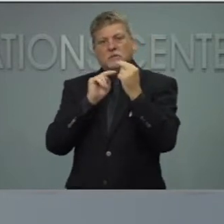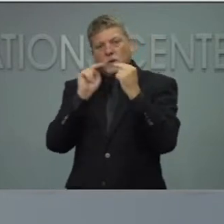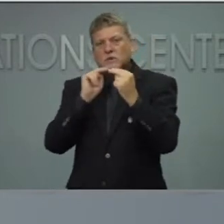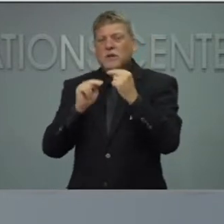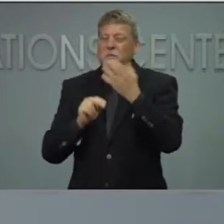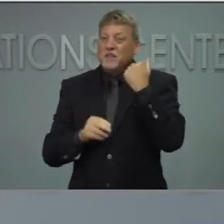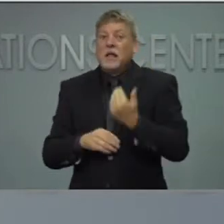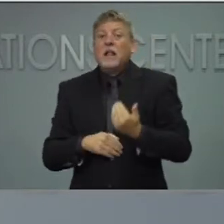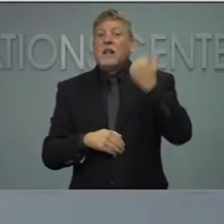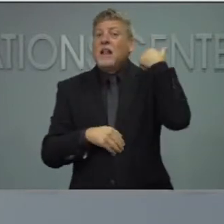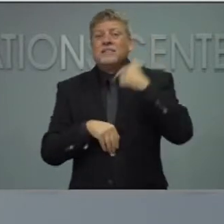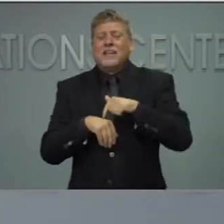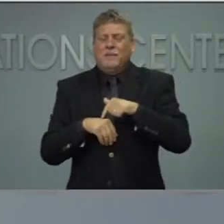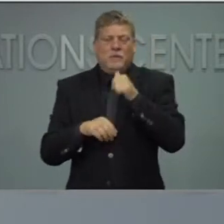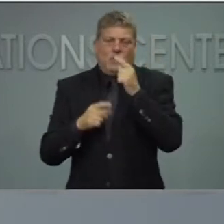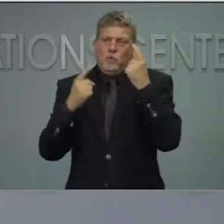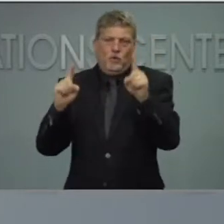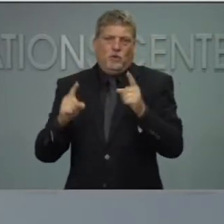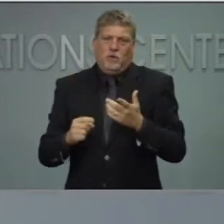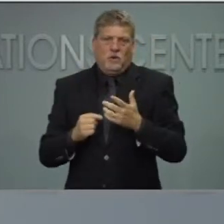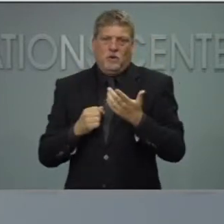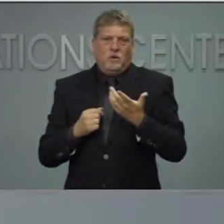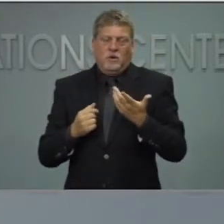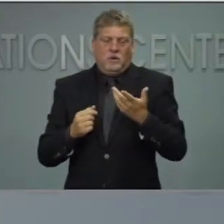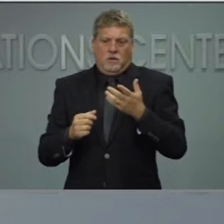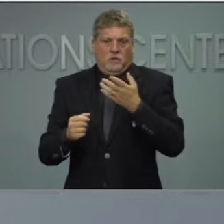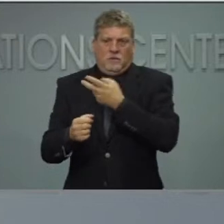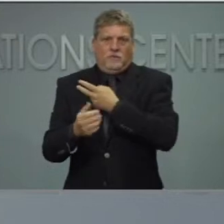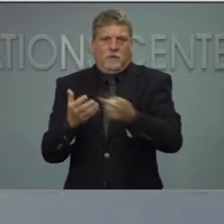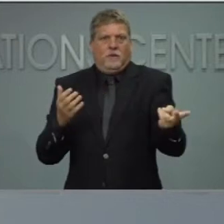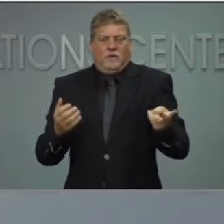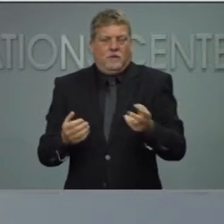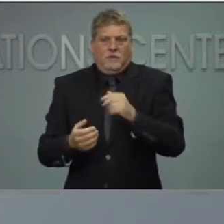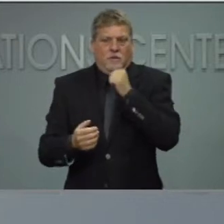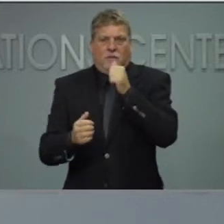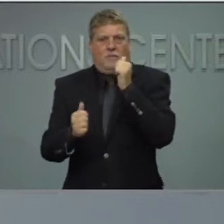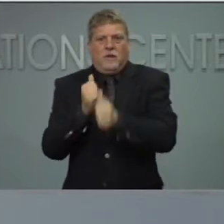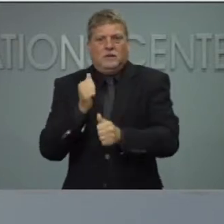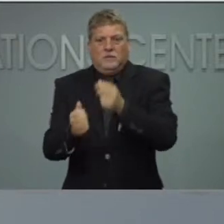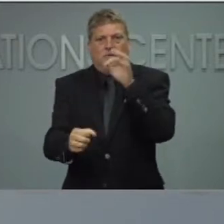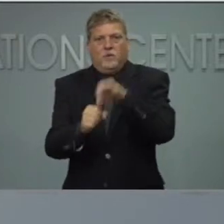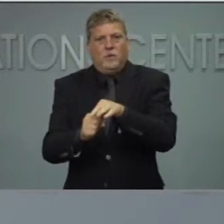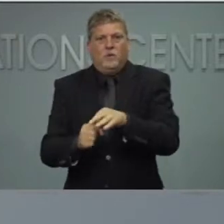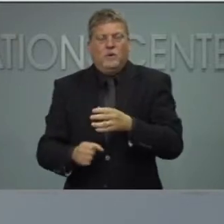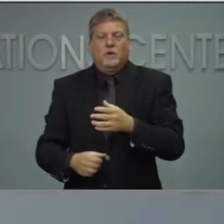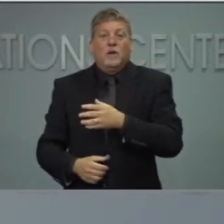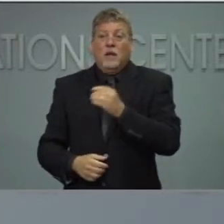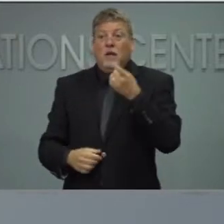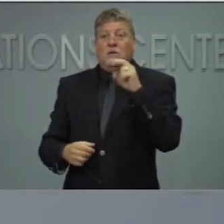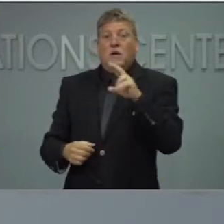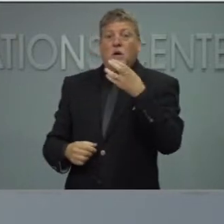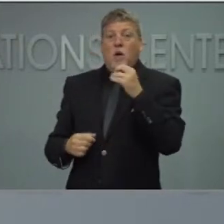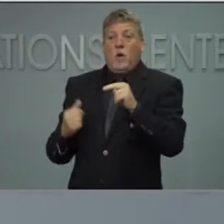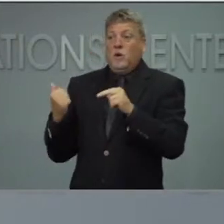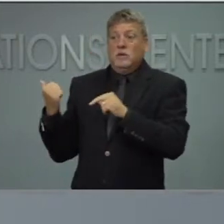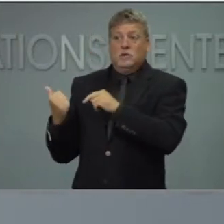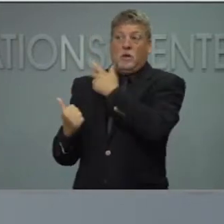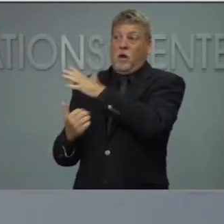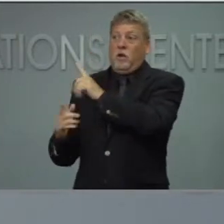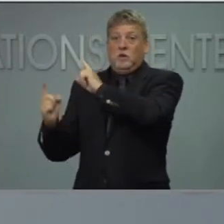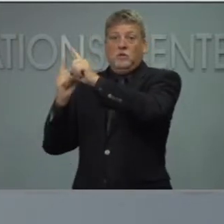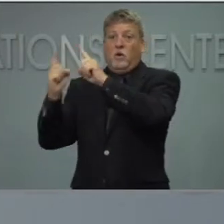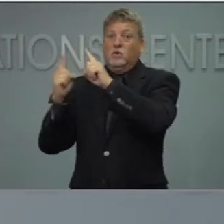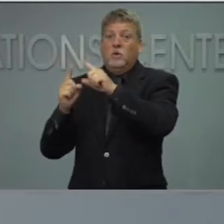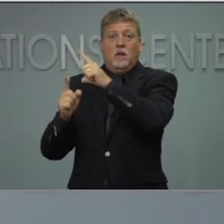and it needs to happen this time. So I think it'll be a little fluid as to where we are already. Dr. Cohen's already talking to legislators